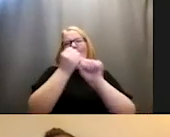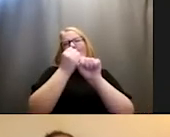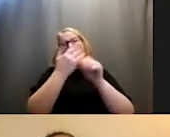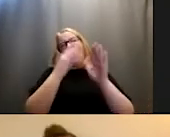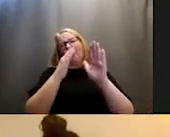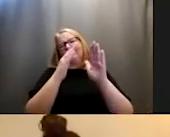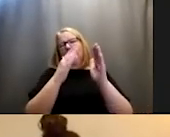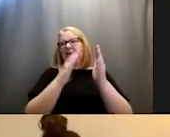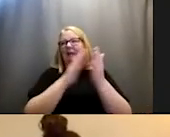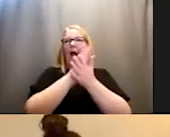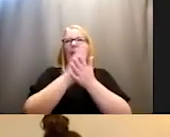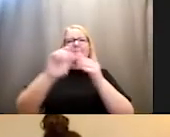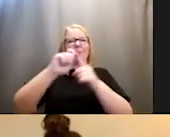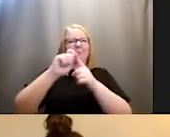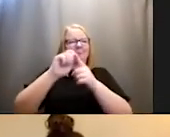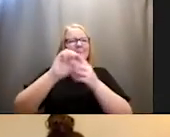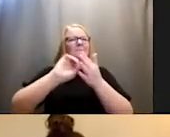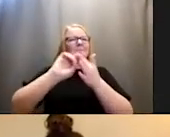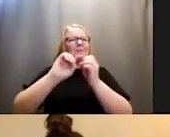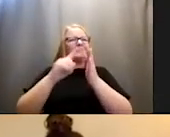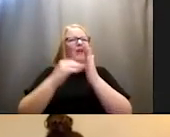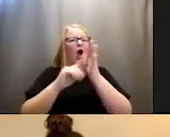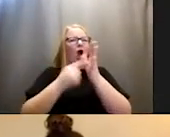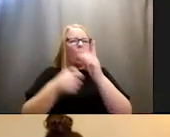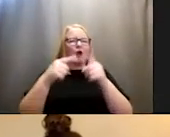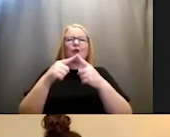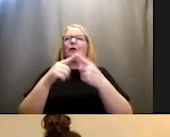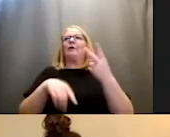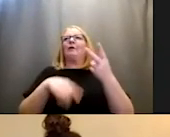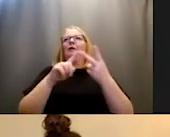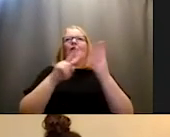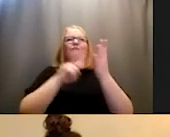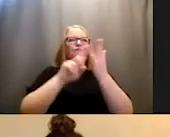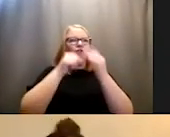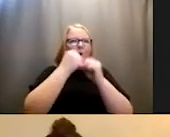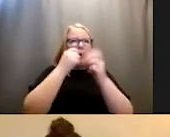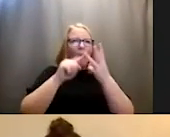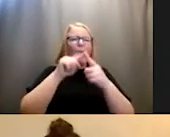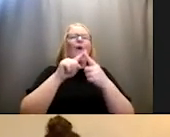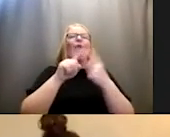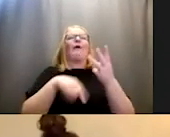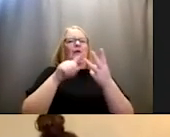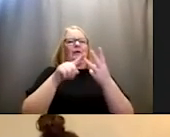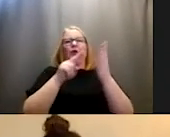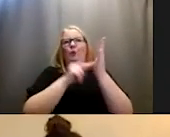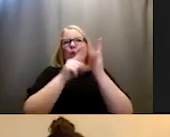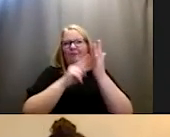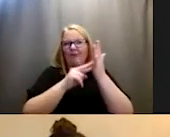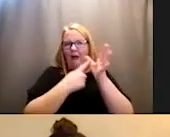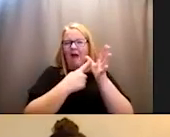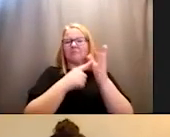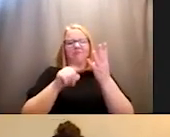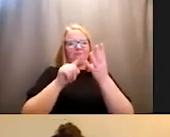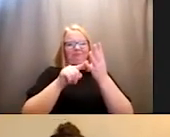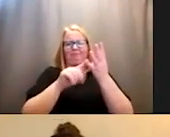Harper's Bazaar and Vogue, you also have, coming in 1966, Petticoat, Nova magazine, and Honey. And